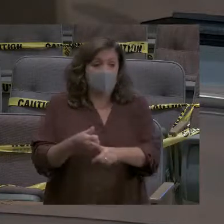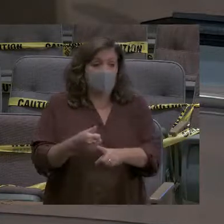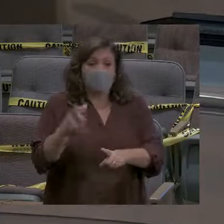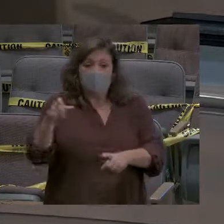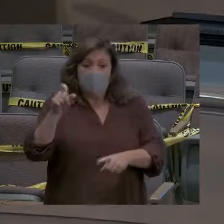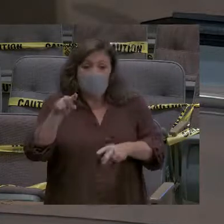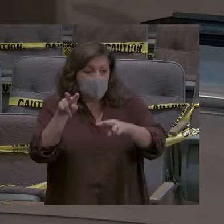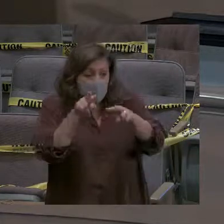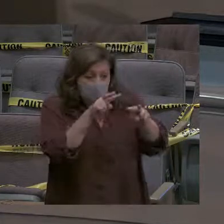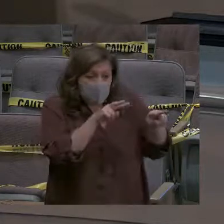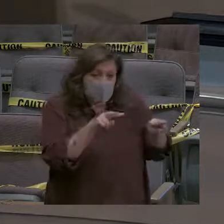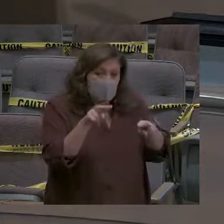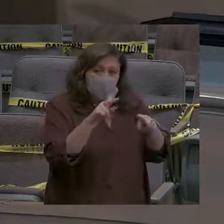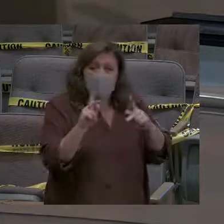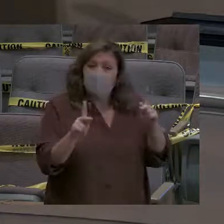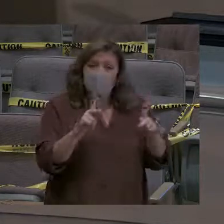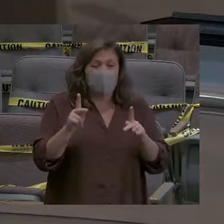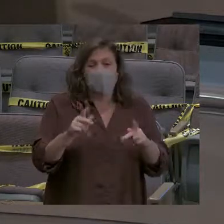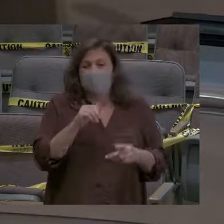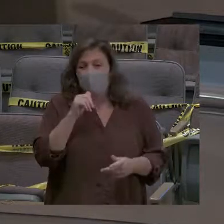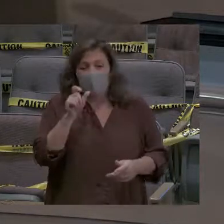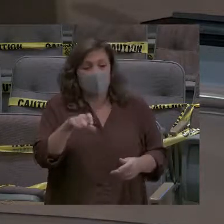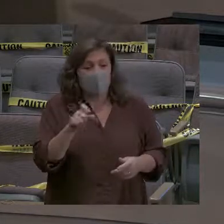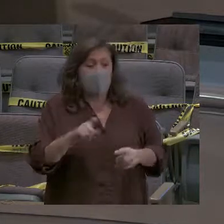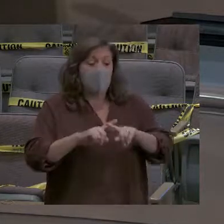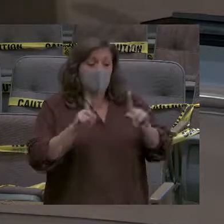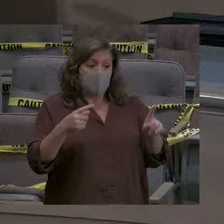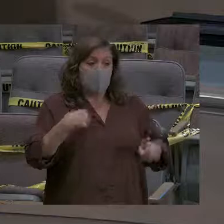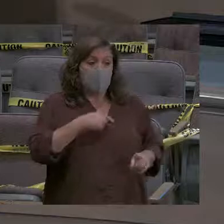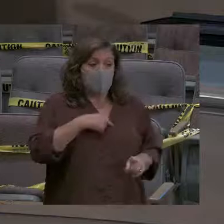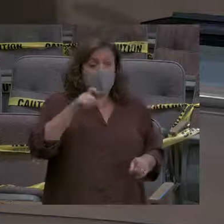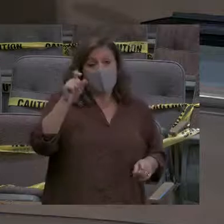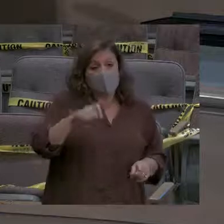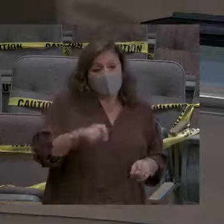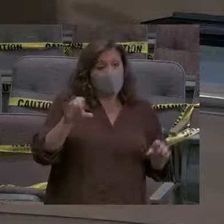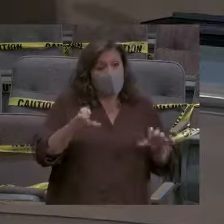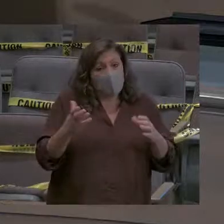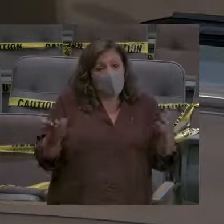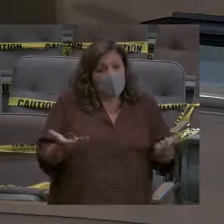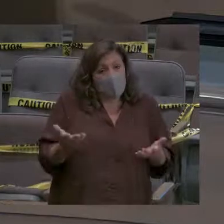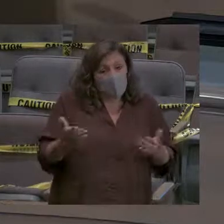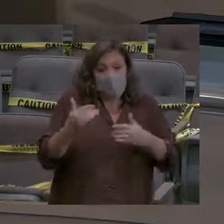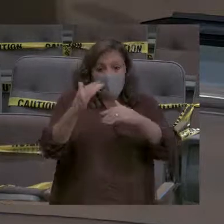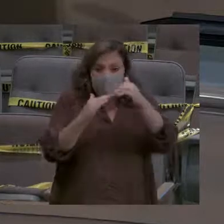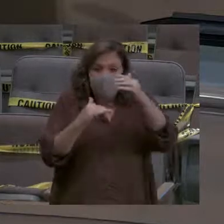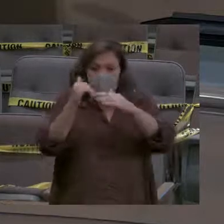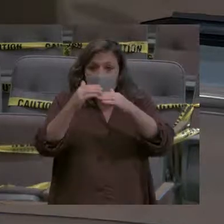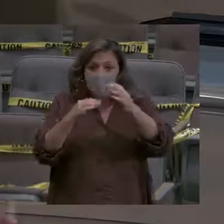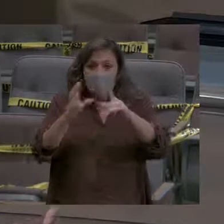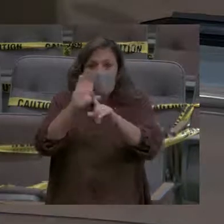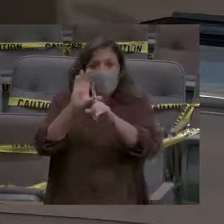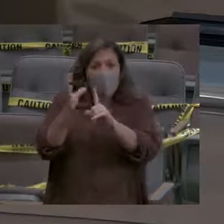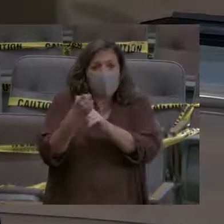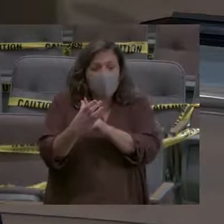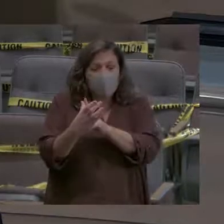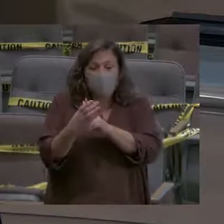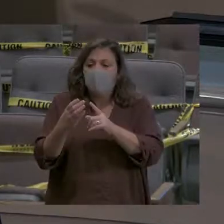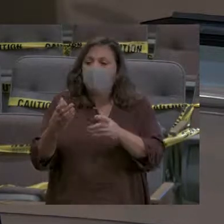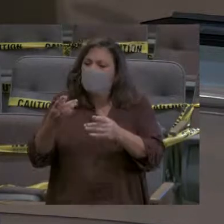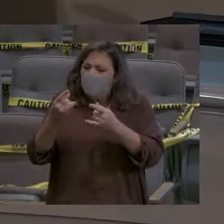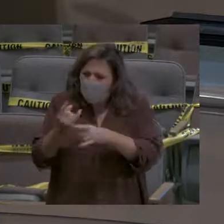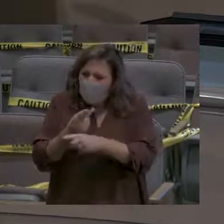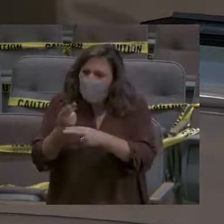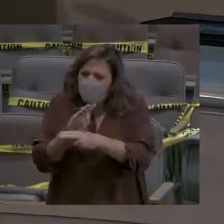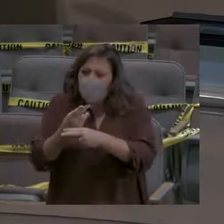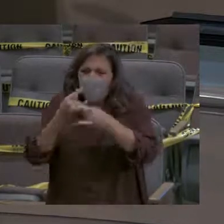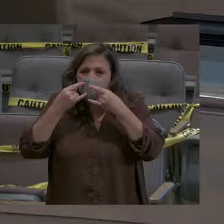check these issues. I think what we have to do, though, is build a culture of masking up Albany and also just doing the things